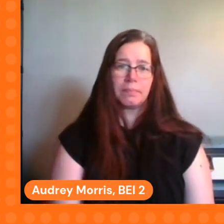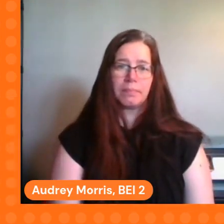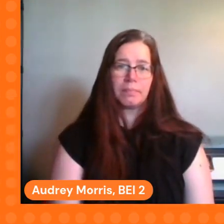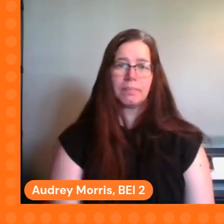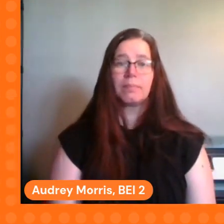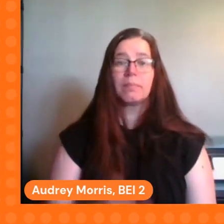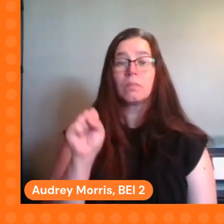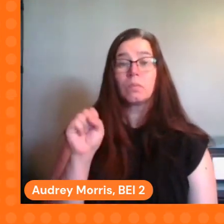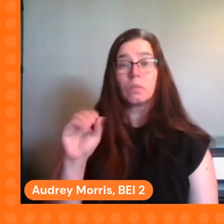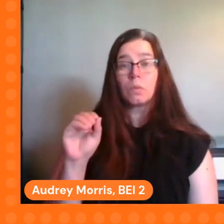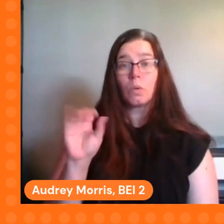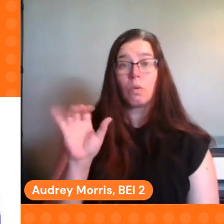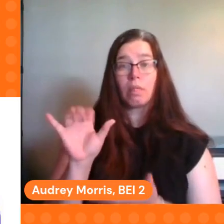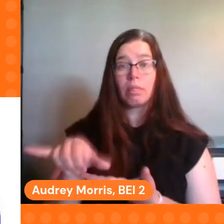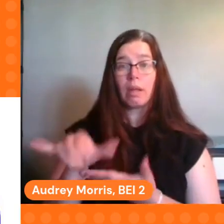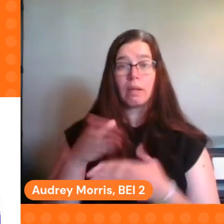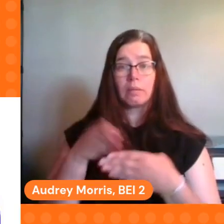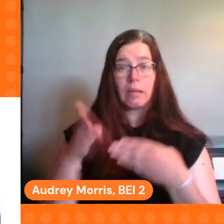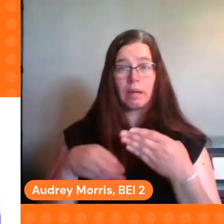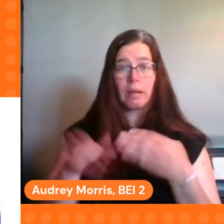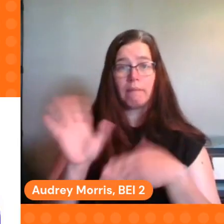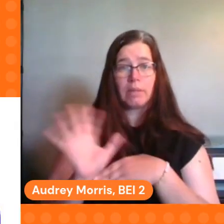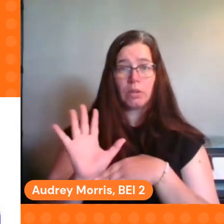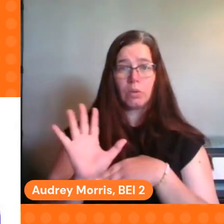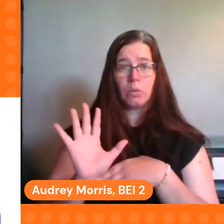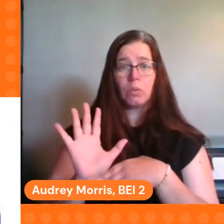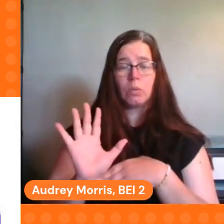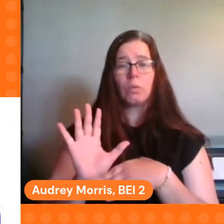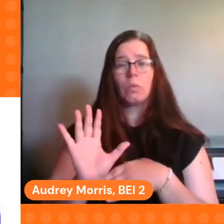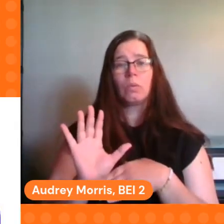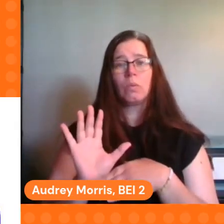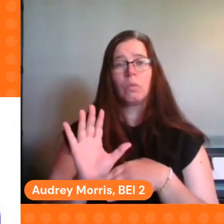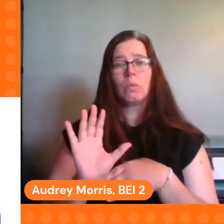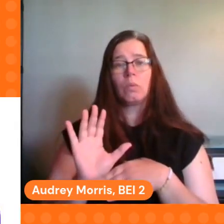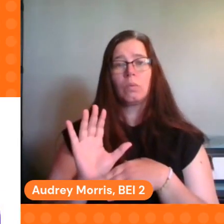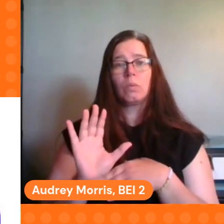So that was the end of the video, and